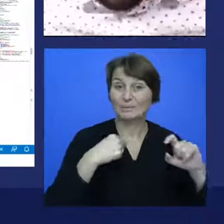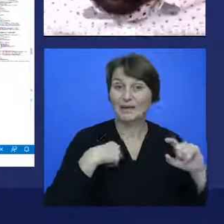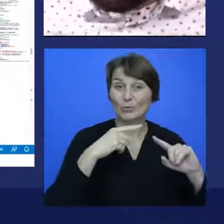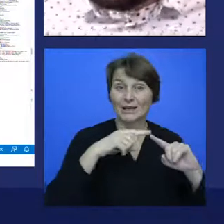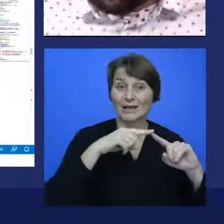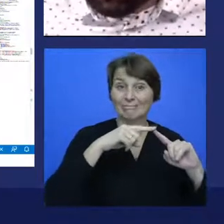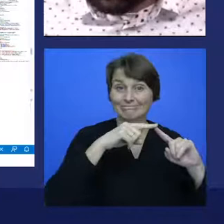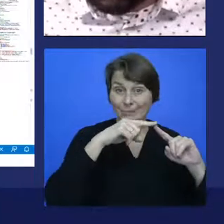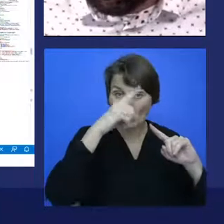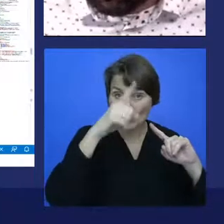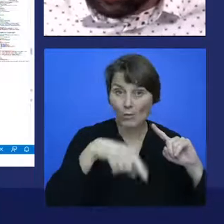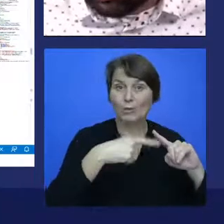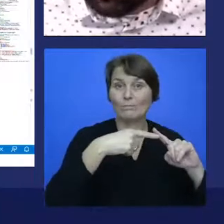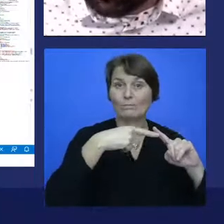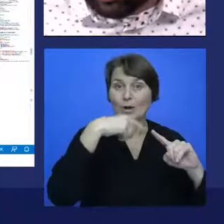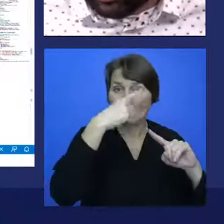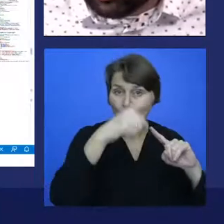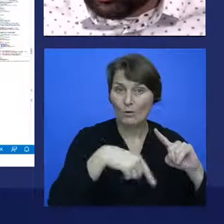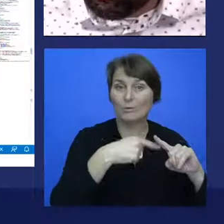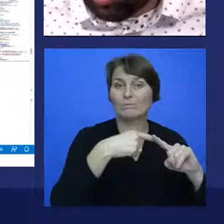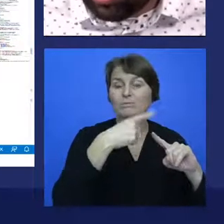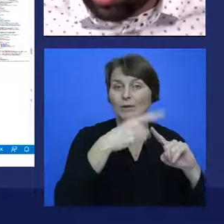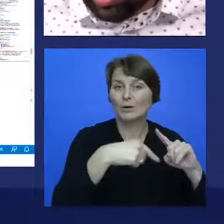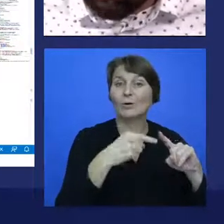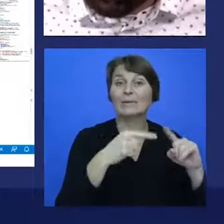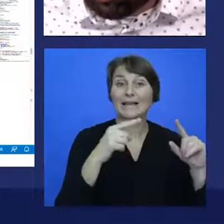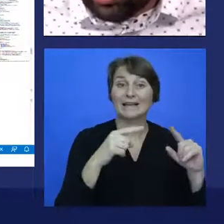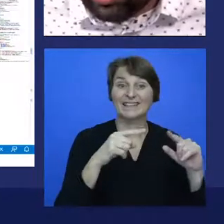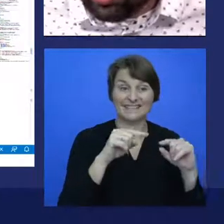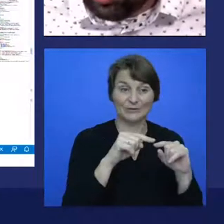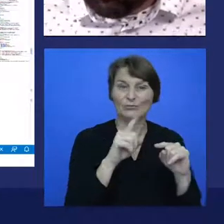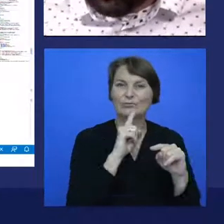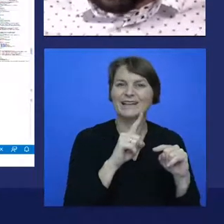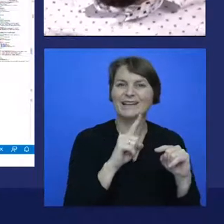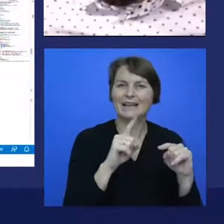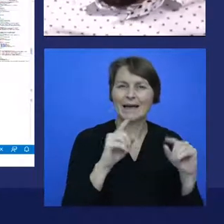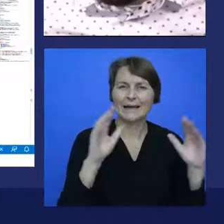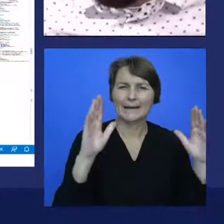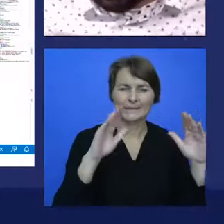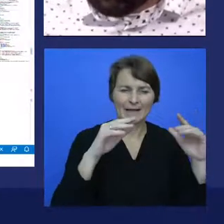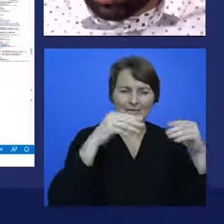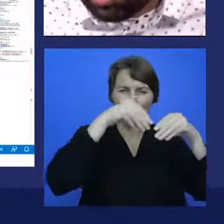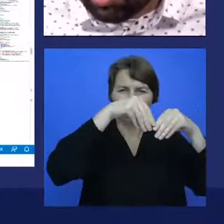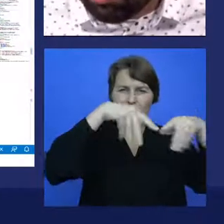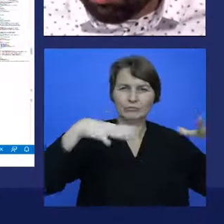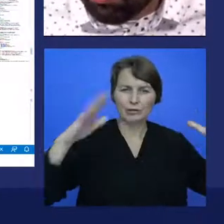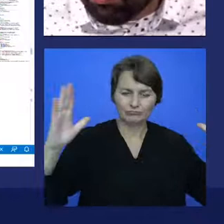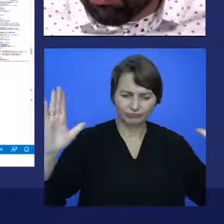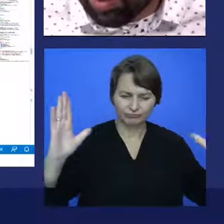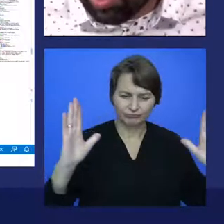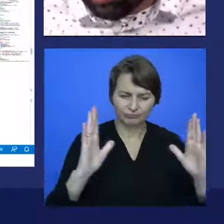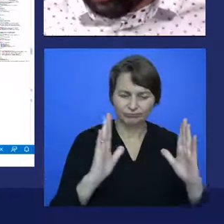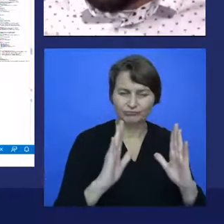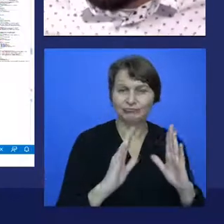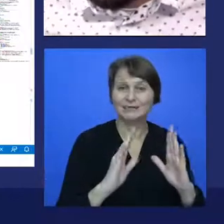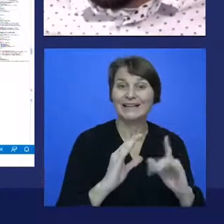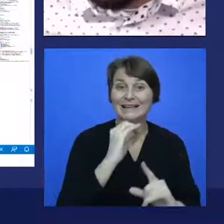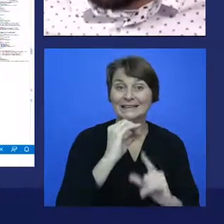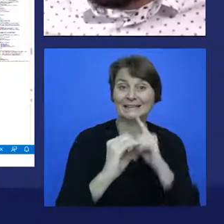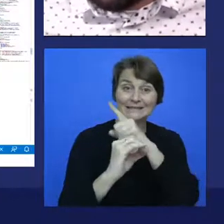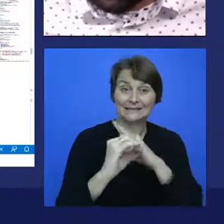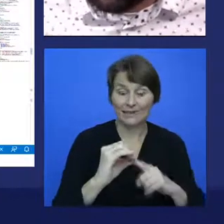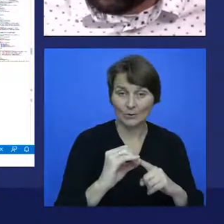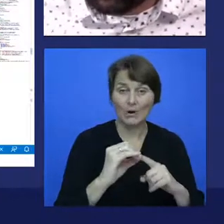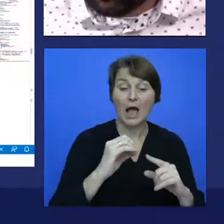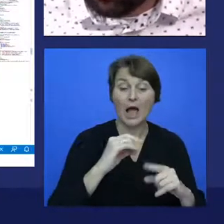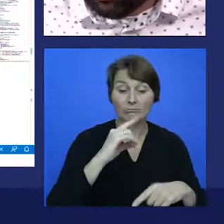I optimize everything. I zero the gradients, right? If we're training, right, I run the model function, I figure